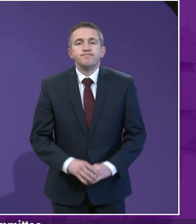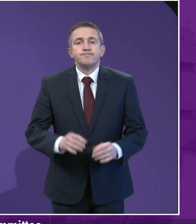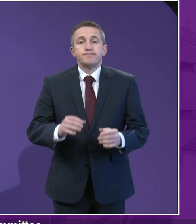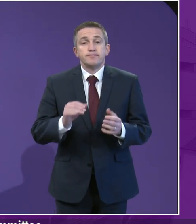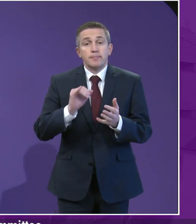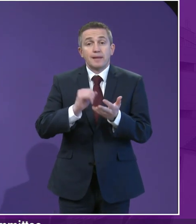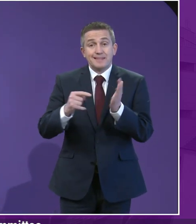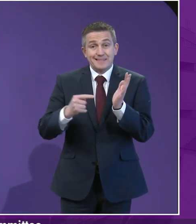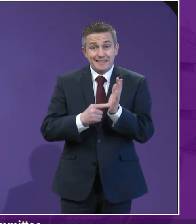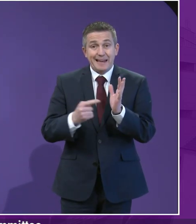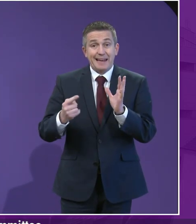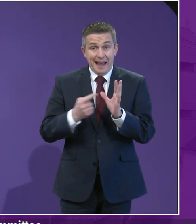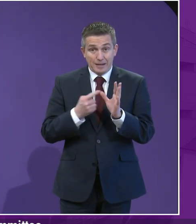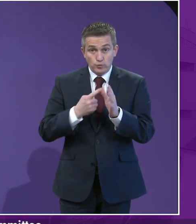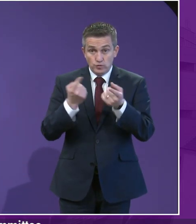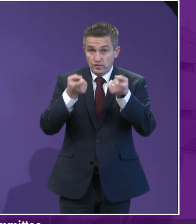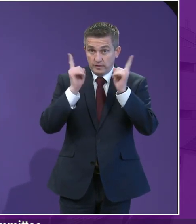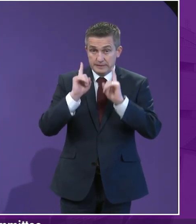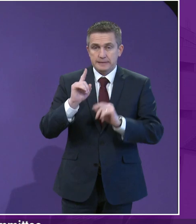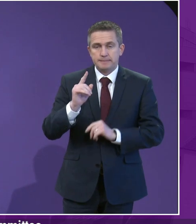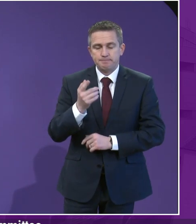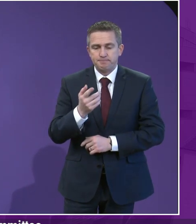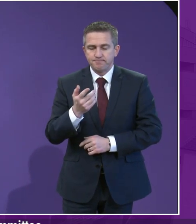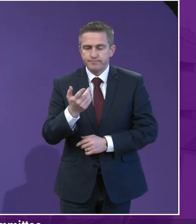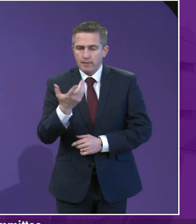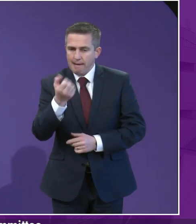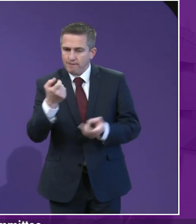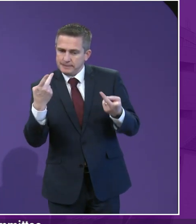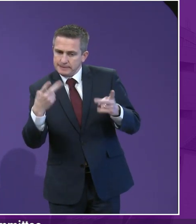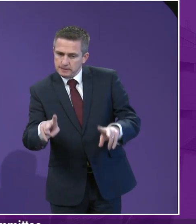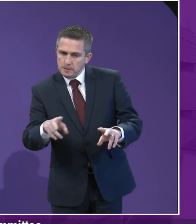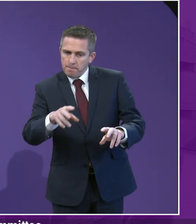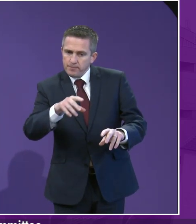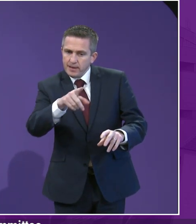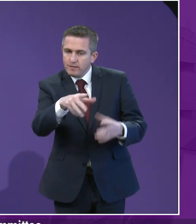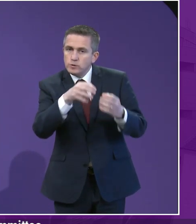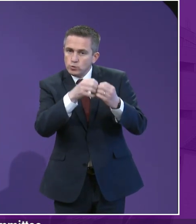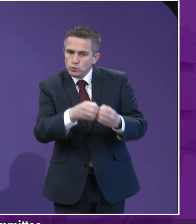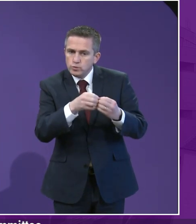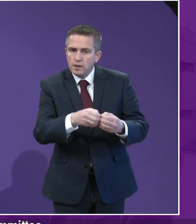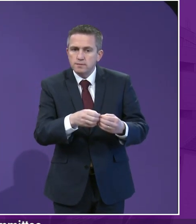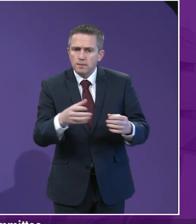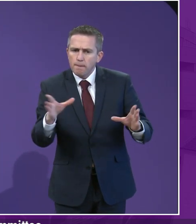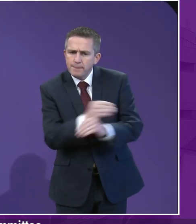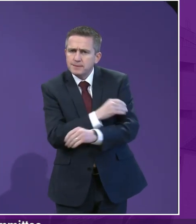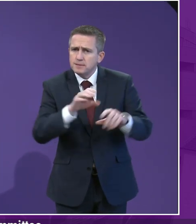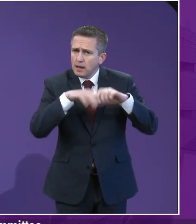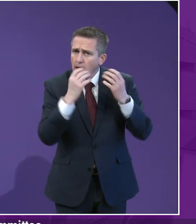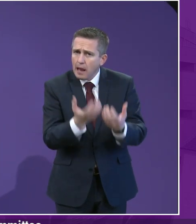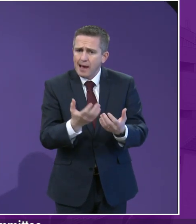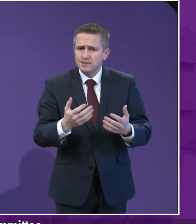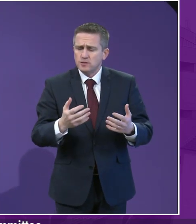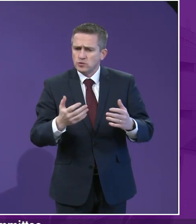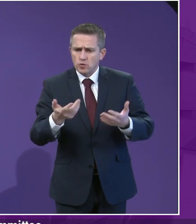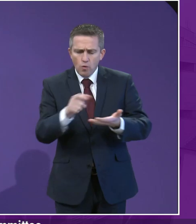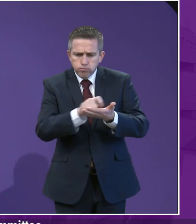more than simply creating access and thinking about what it means to promote BSL use, to